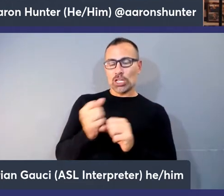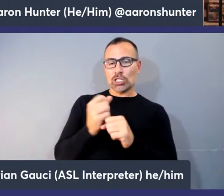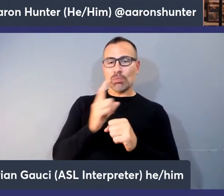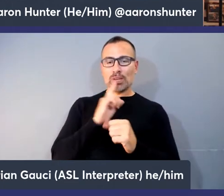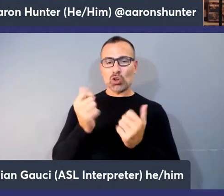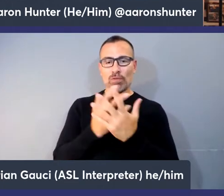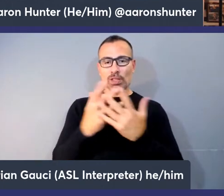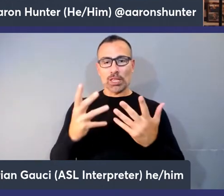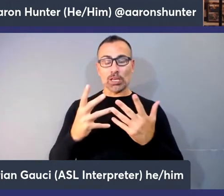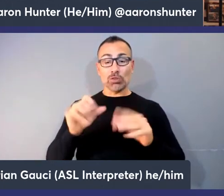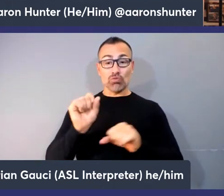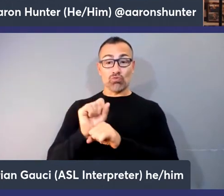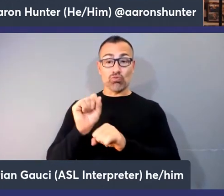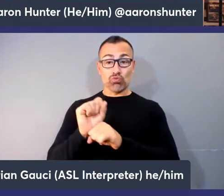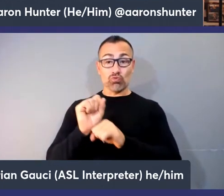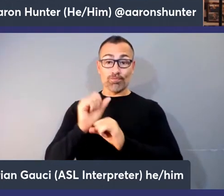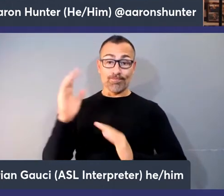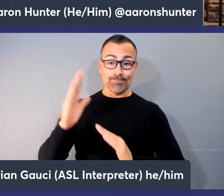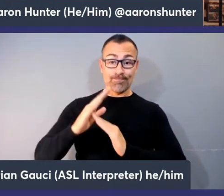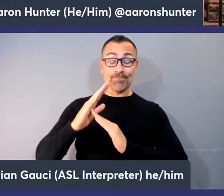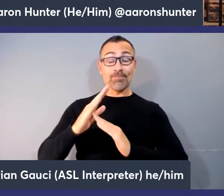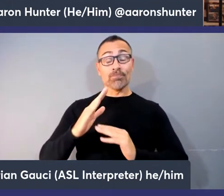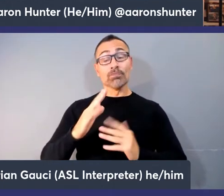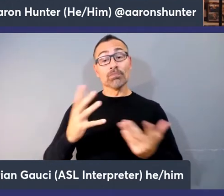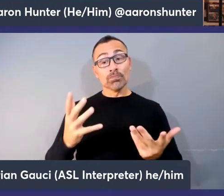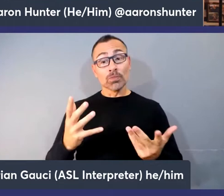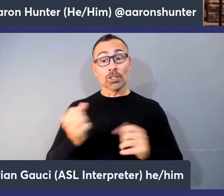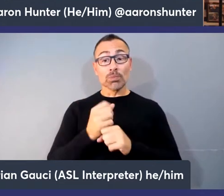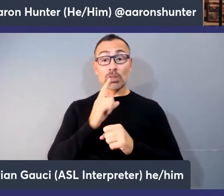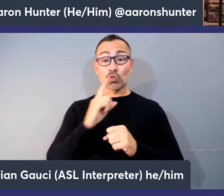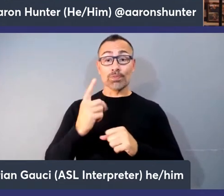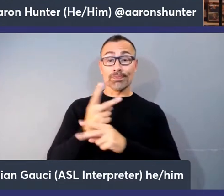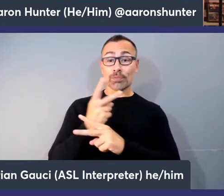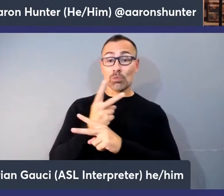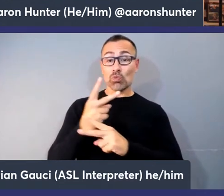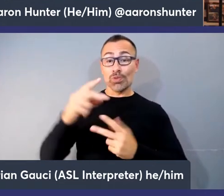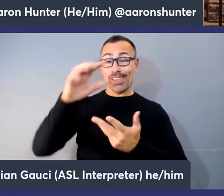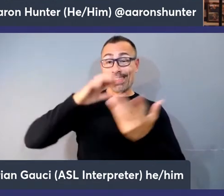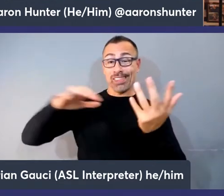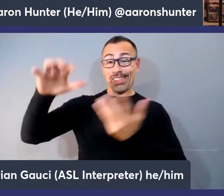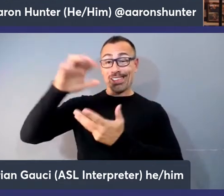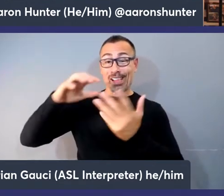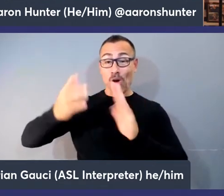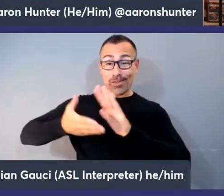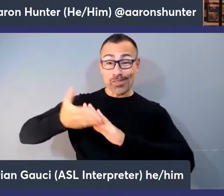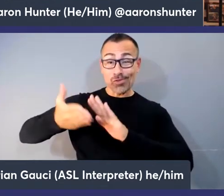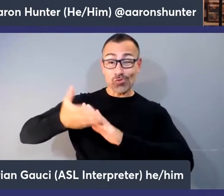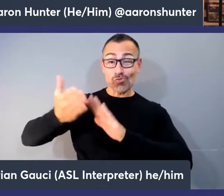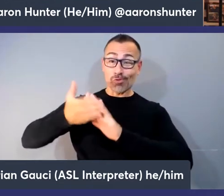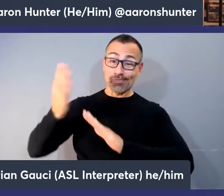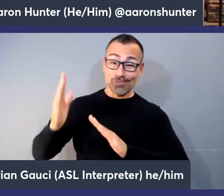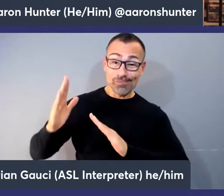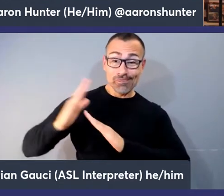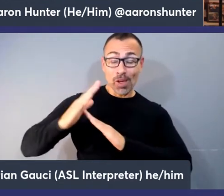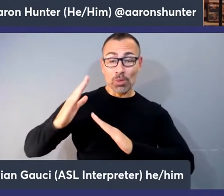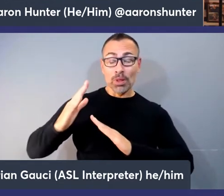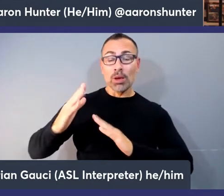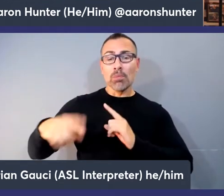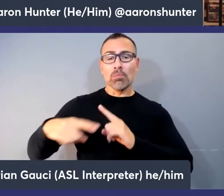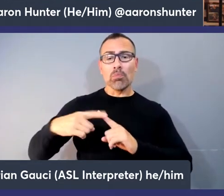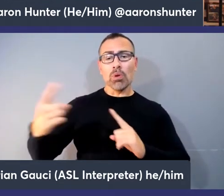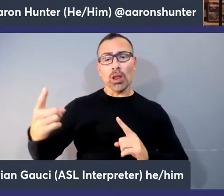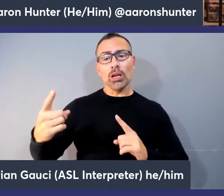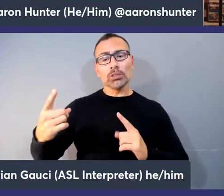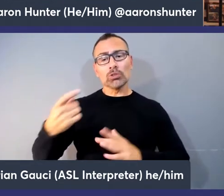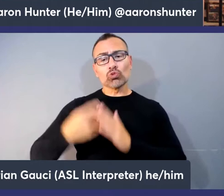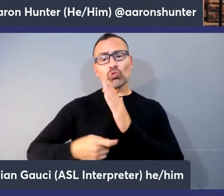well as it can, to make sure their compute in the cloud is running as optimally and cost effectively as it can. We